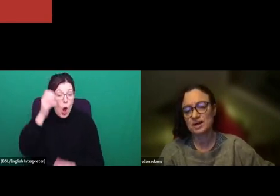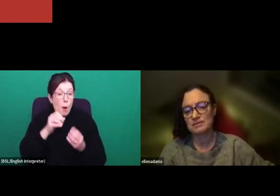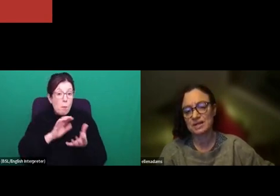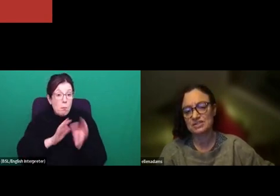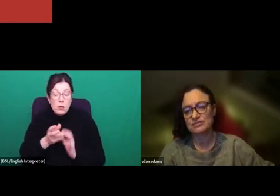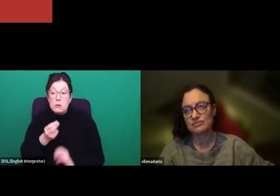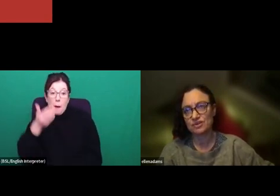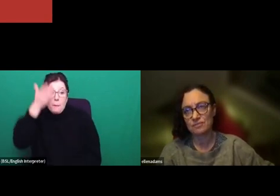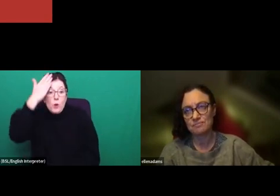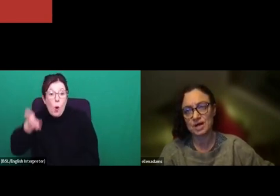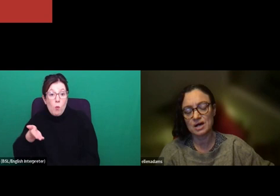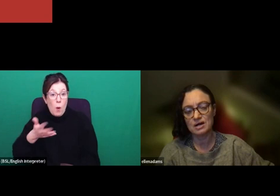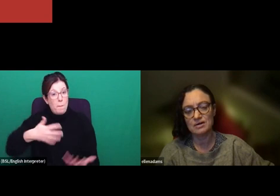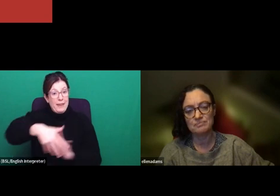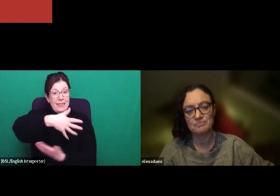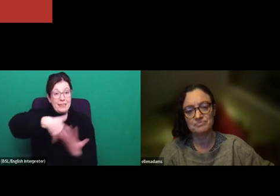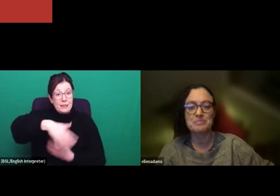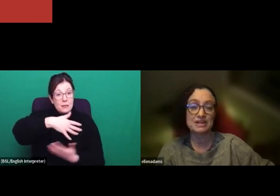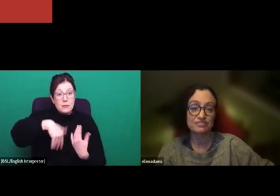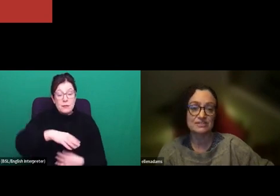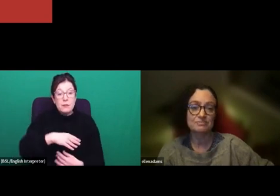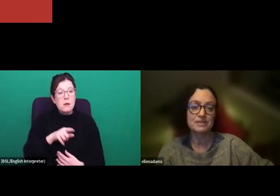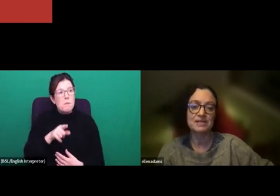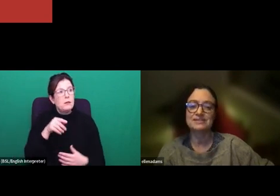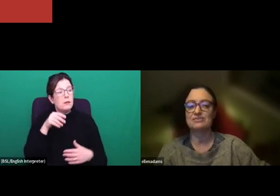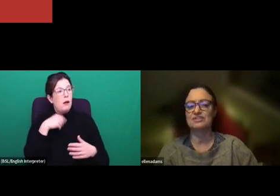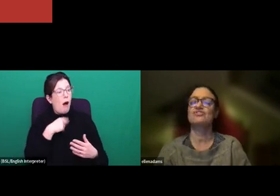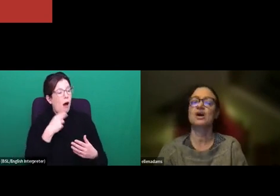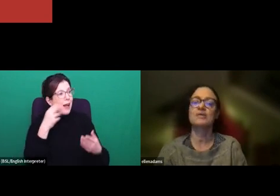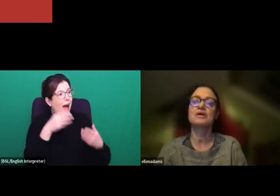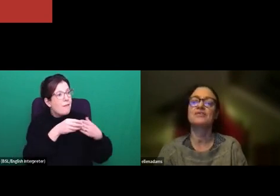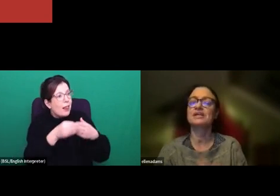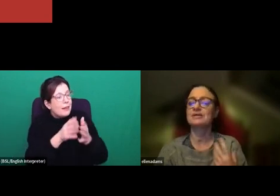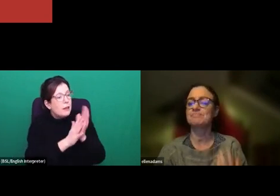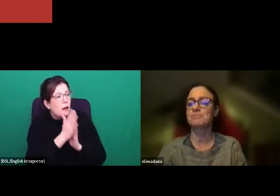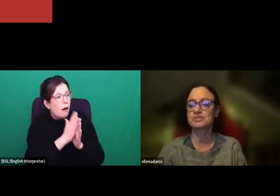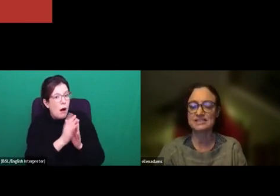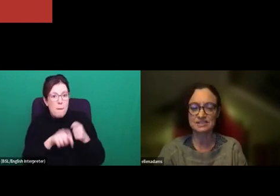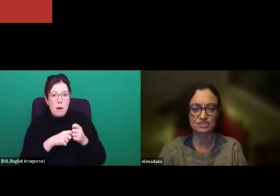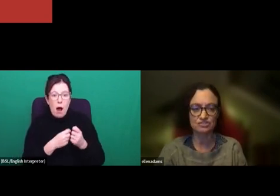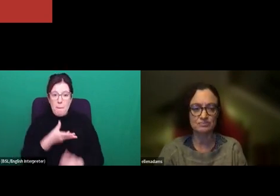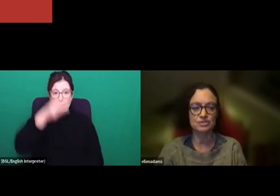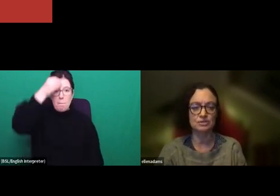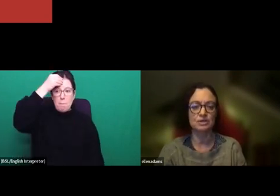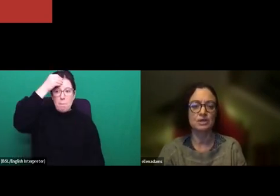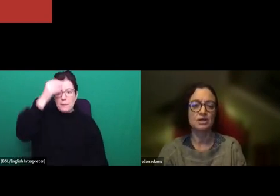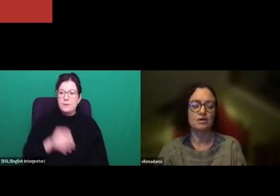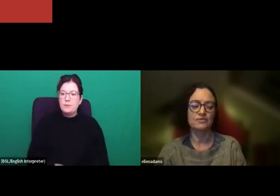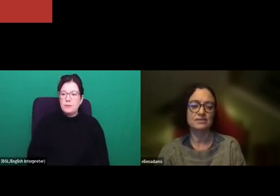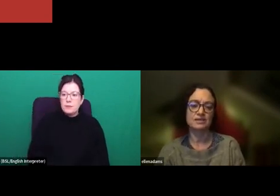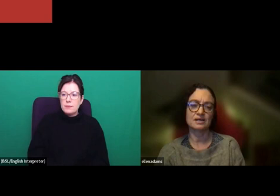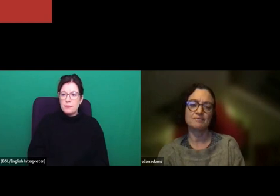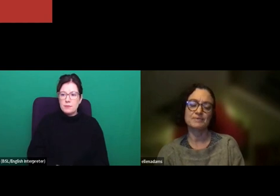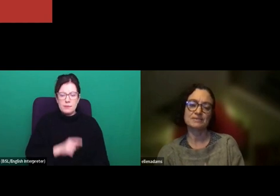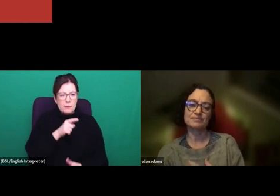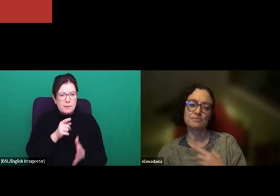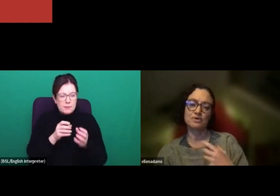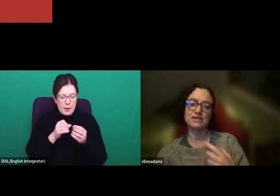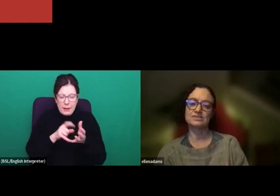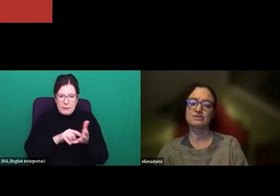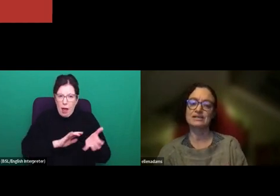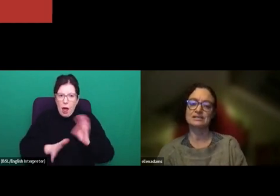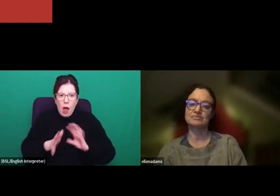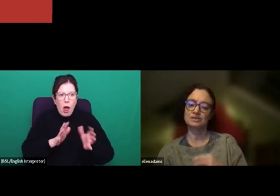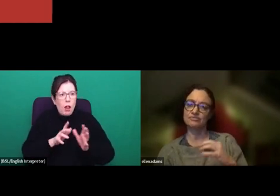what you might imagine from the benefits of BSL, the drama, the embodied description of it, something